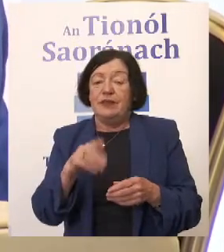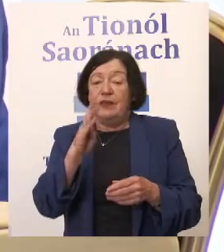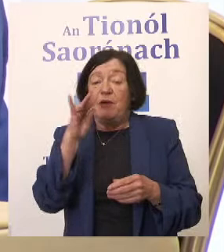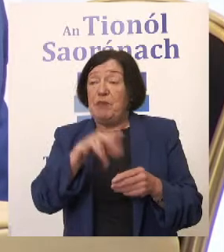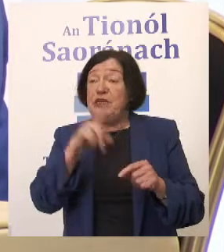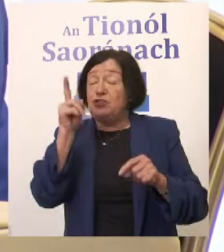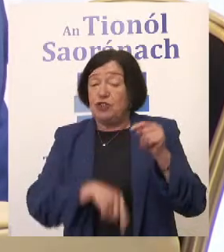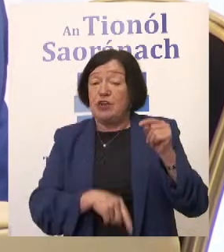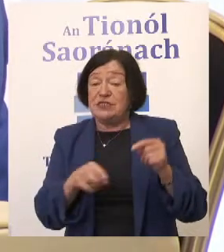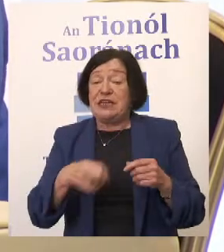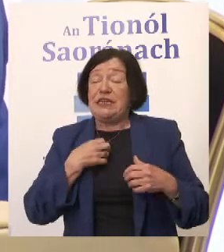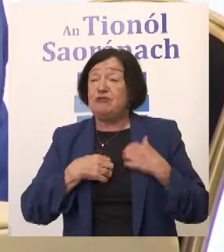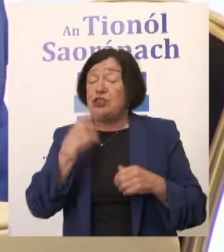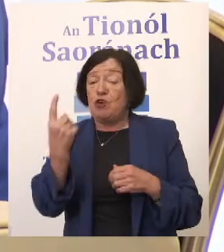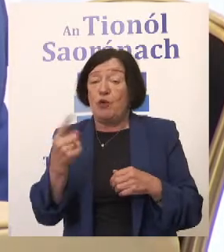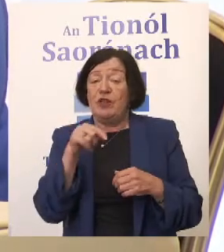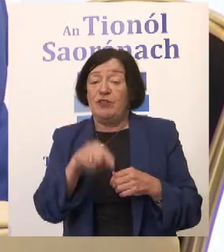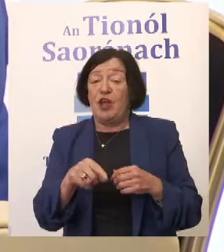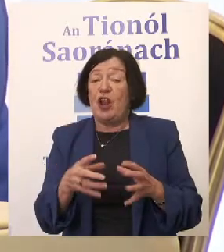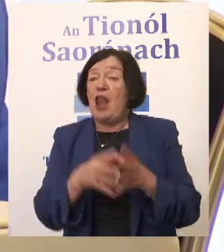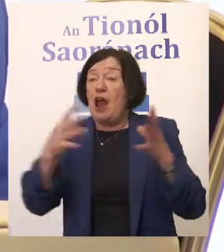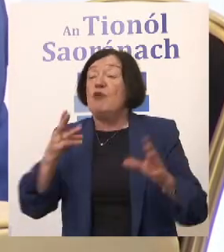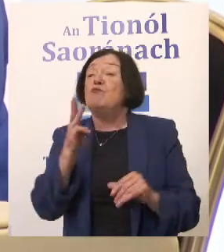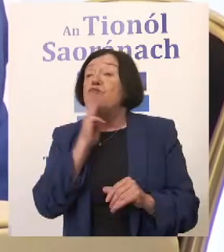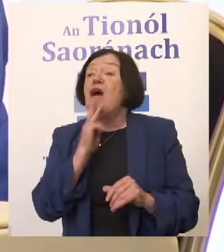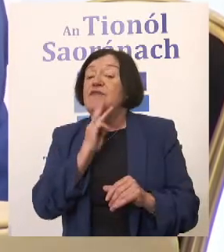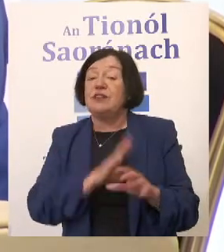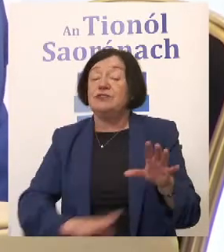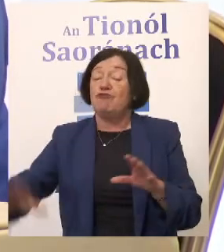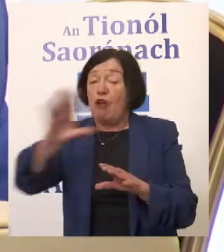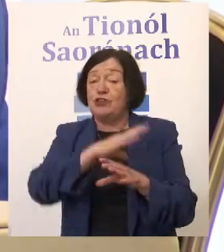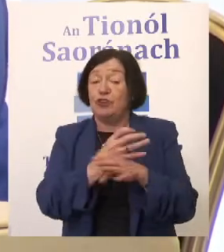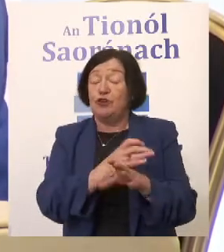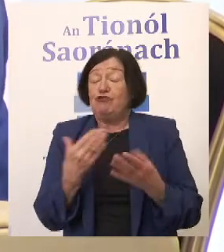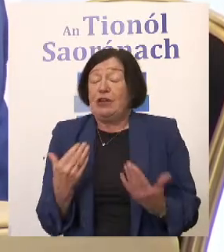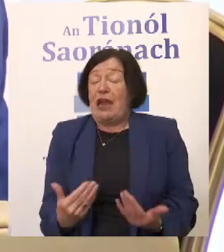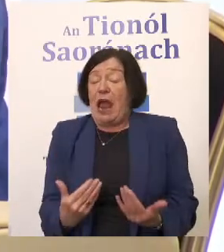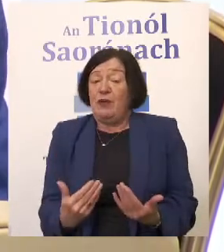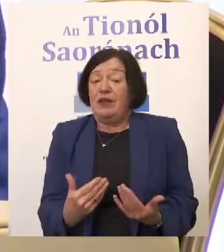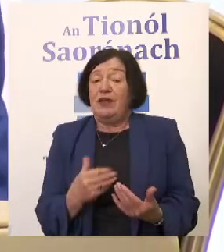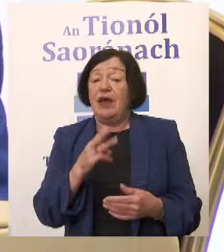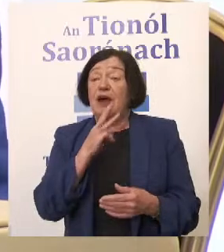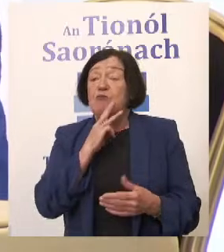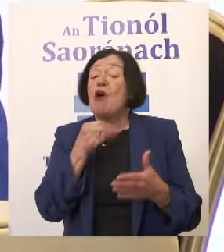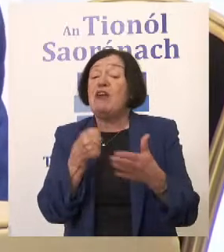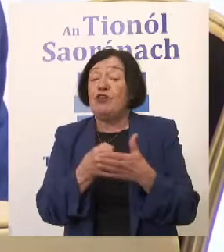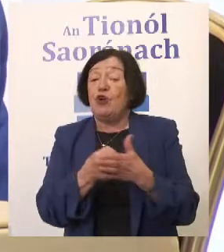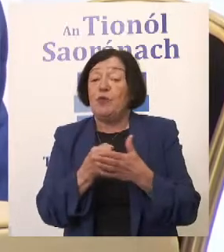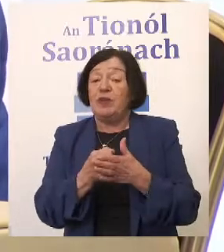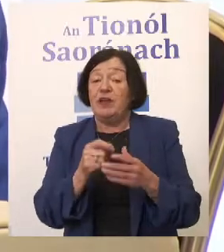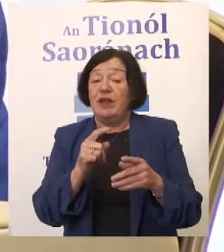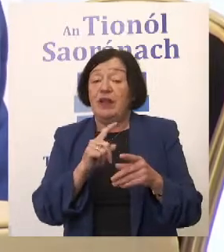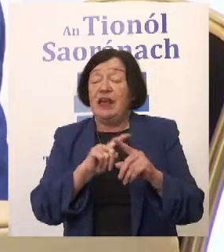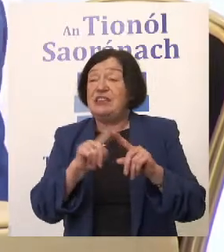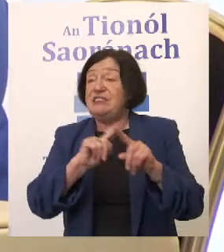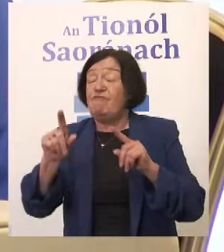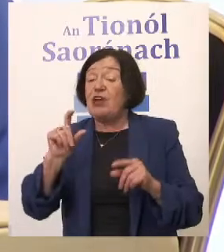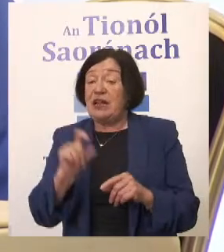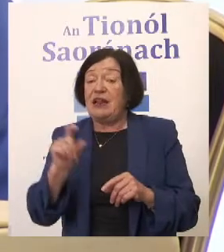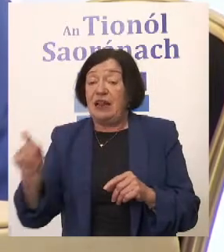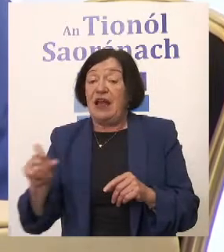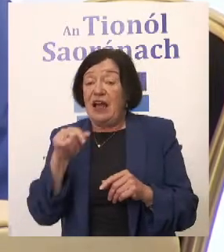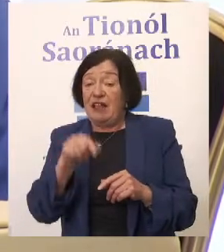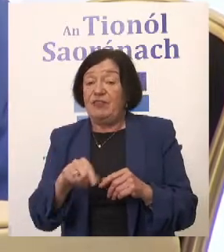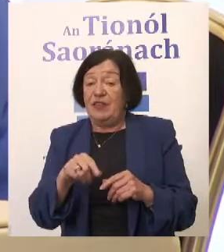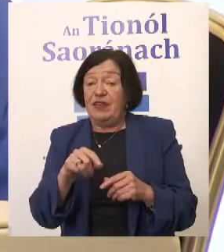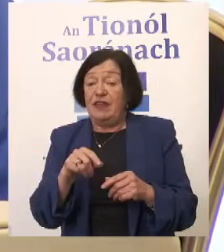is an interesting one. I mean, they're largely privatised across the country now, and it's private companies and all the different local authorities, and they'll still tell you